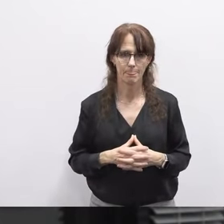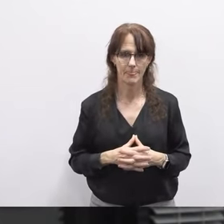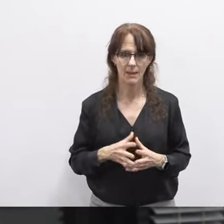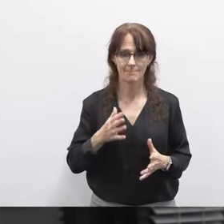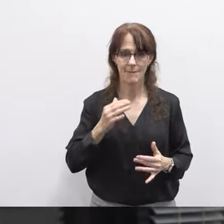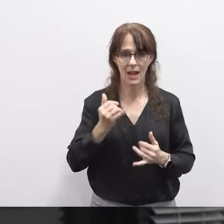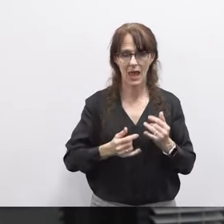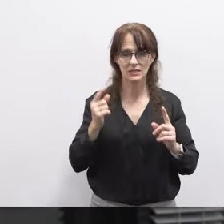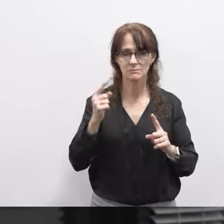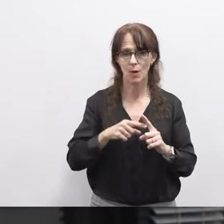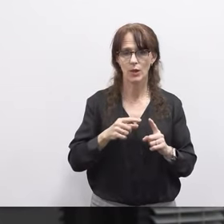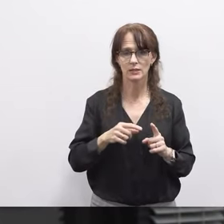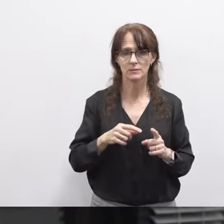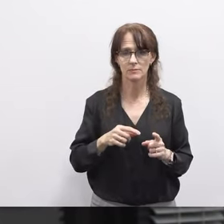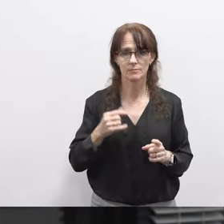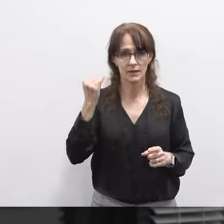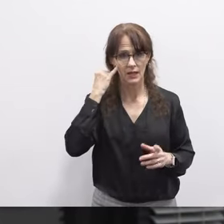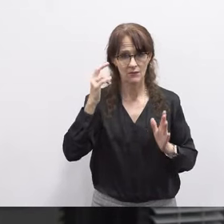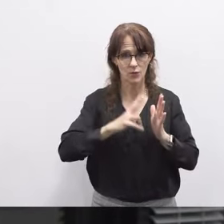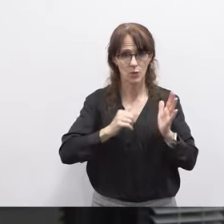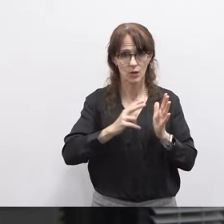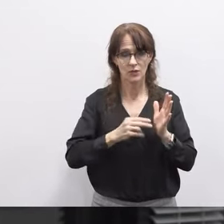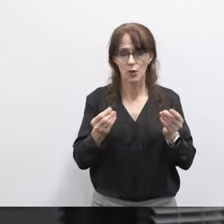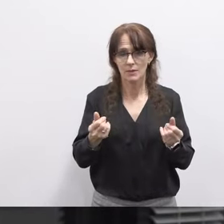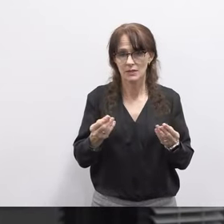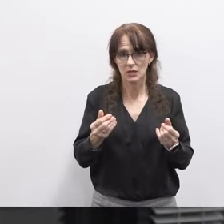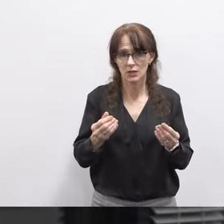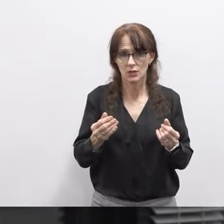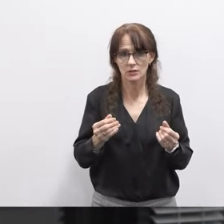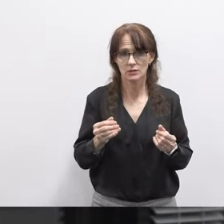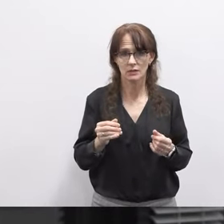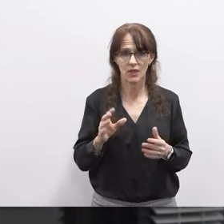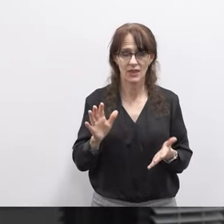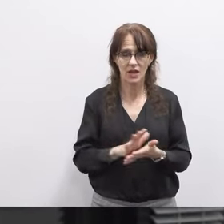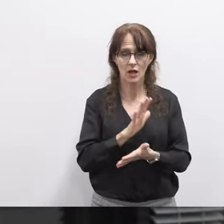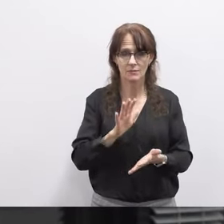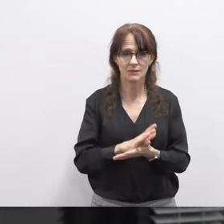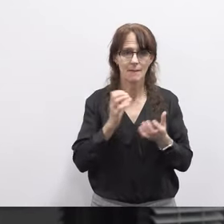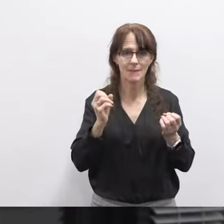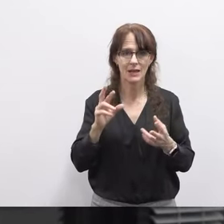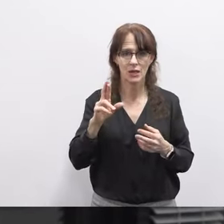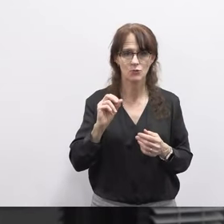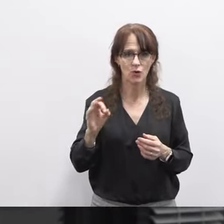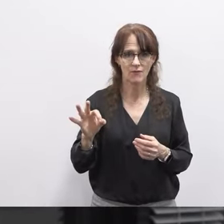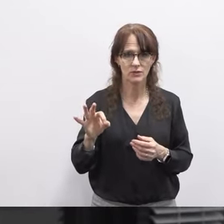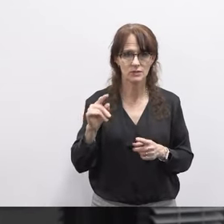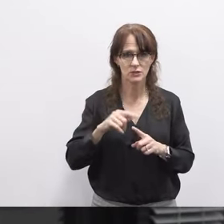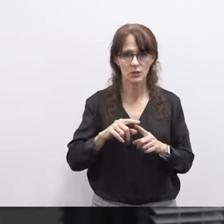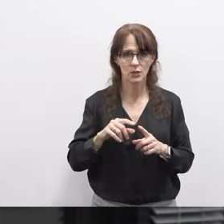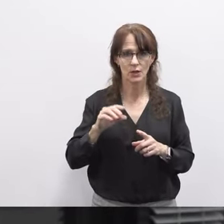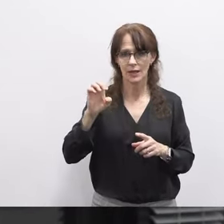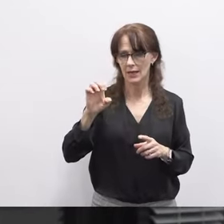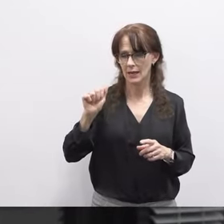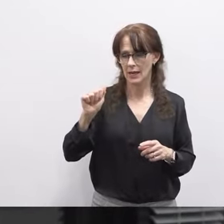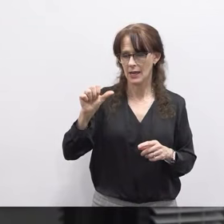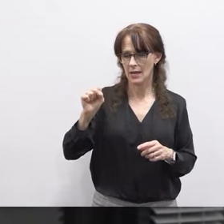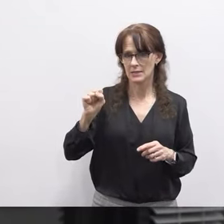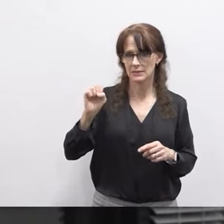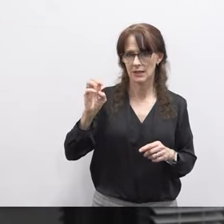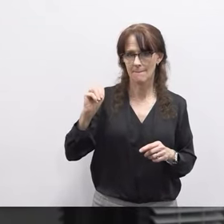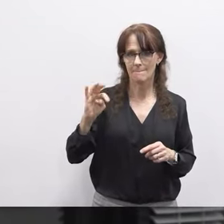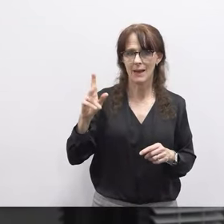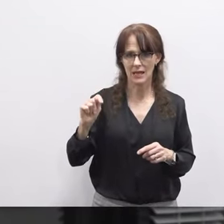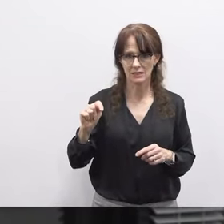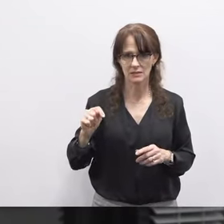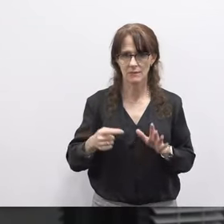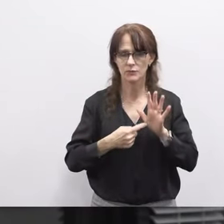last point of reference here, if you read through the materials and actual conveyance documents, you'll see many references to the term easement. So just want to reference